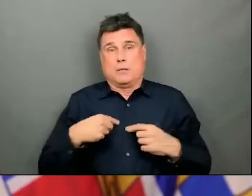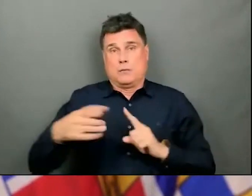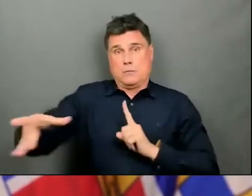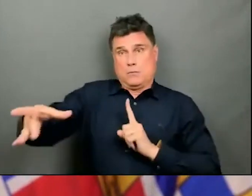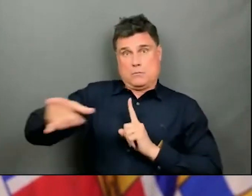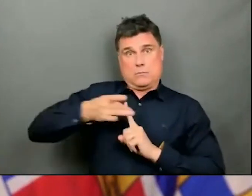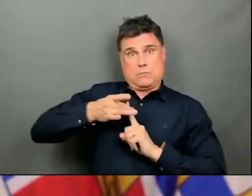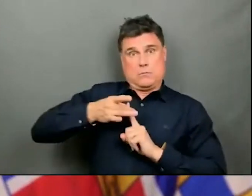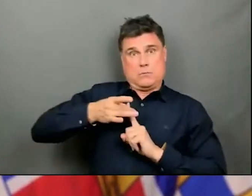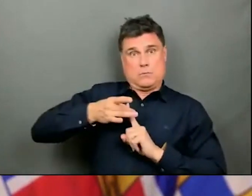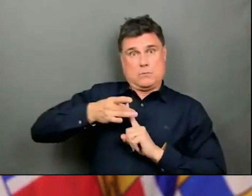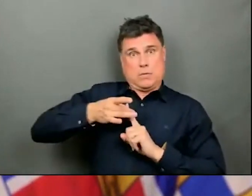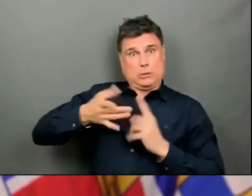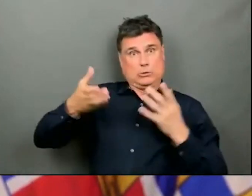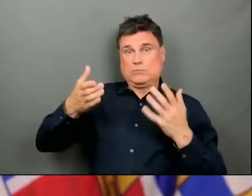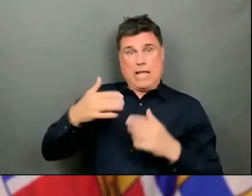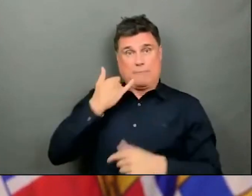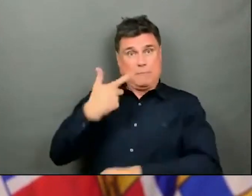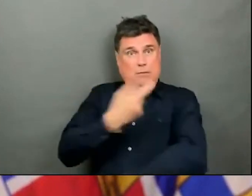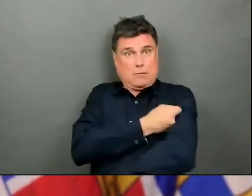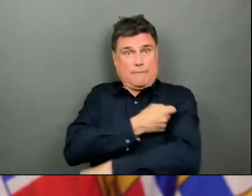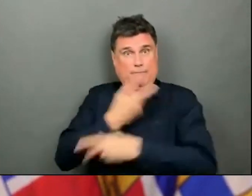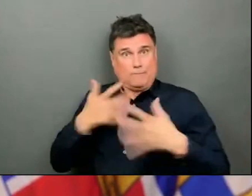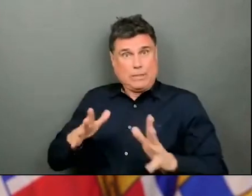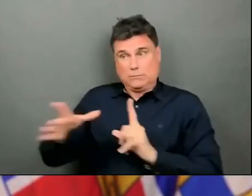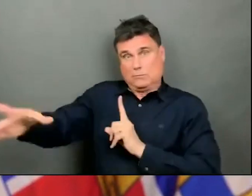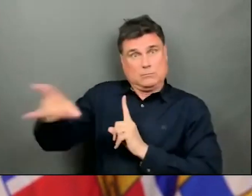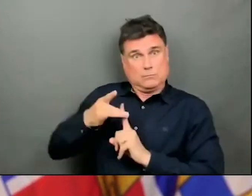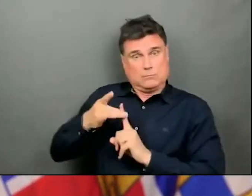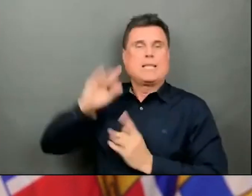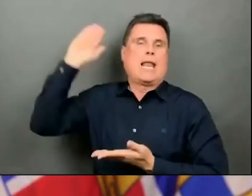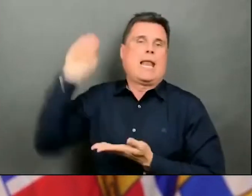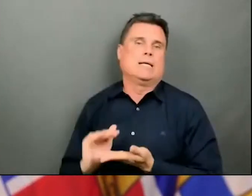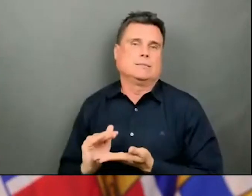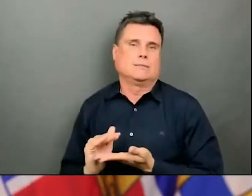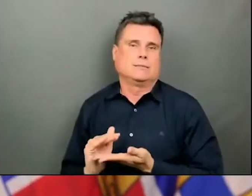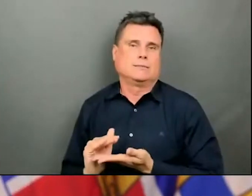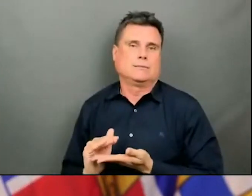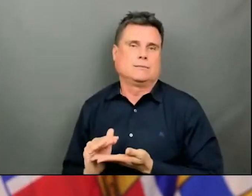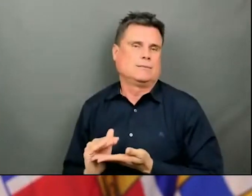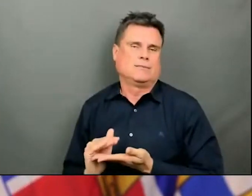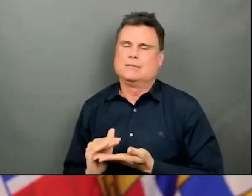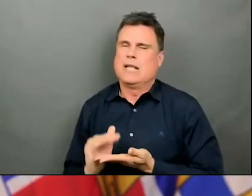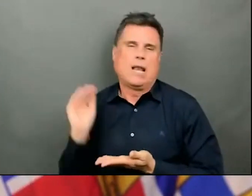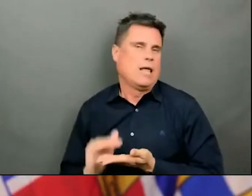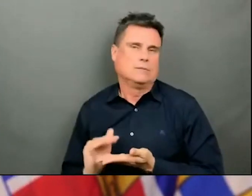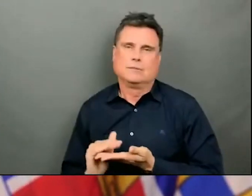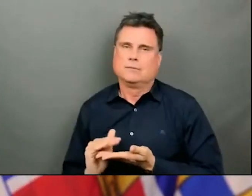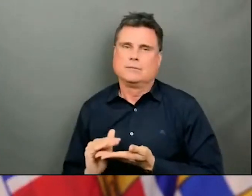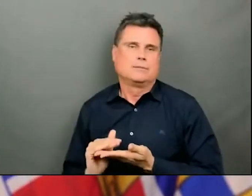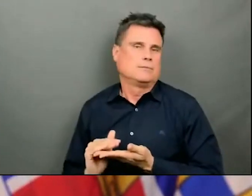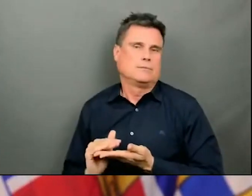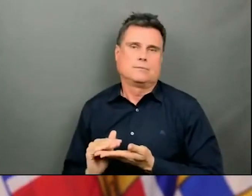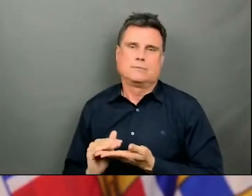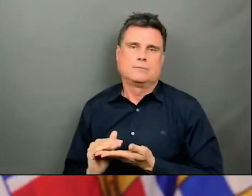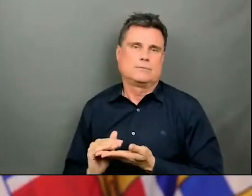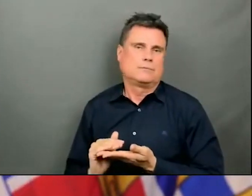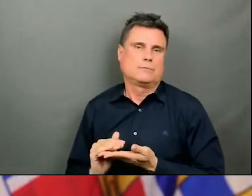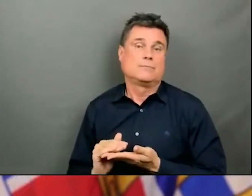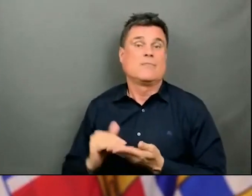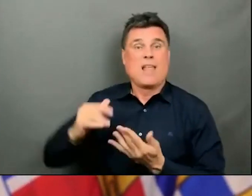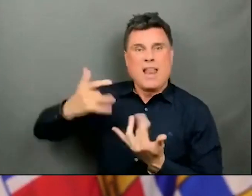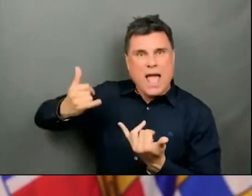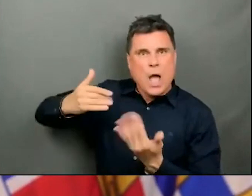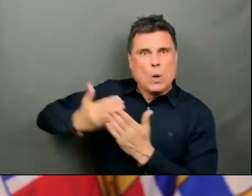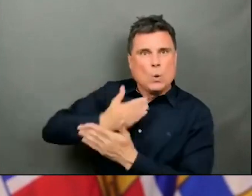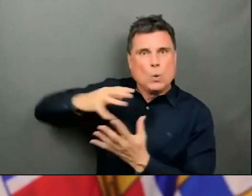transmission, especially with new highly transmissible variants in a lot of places, we all have to hold the course for